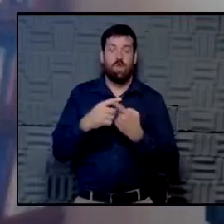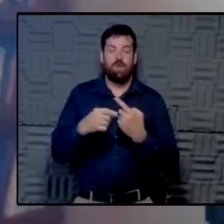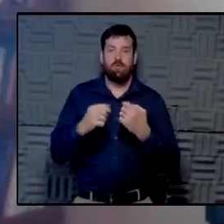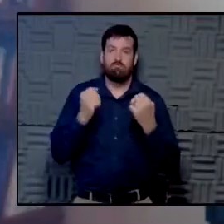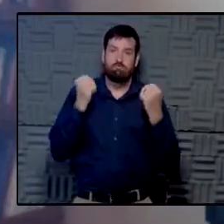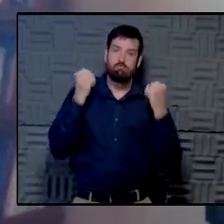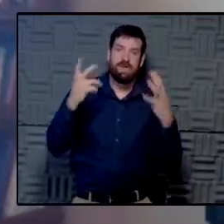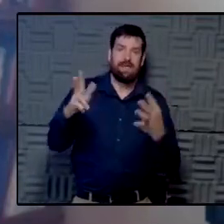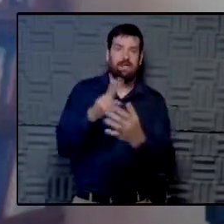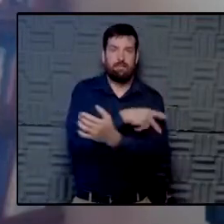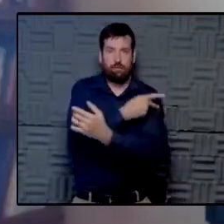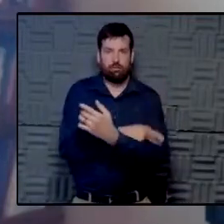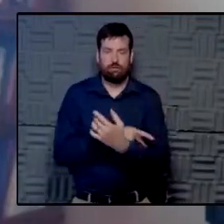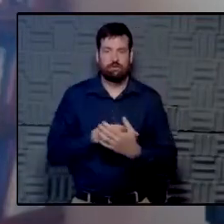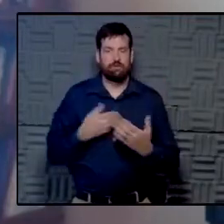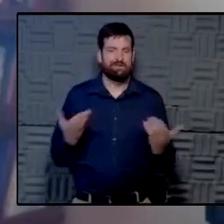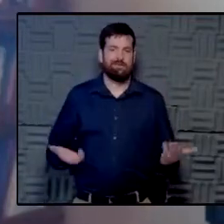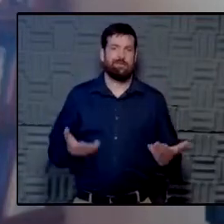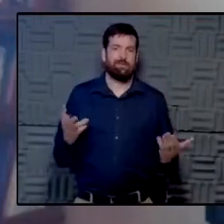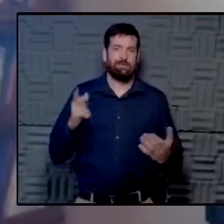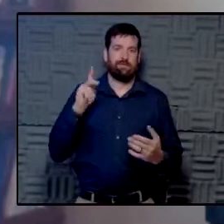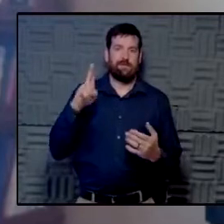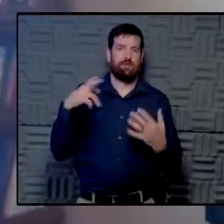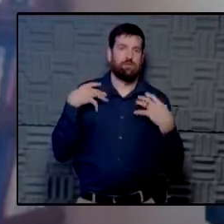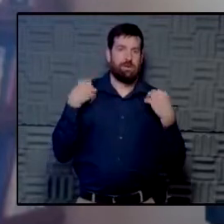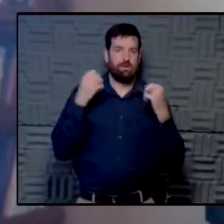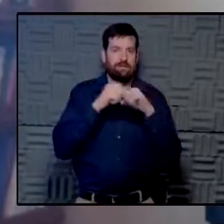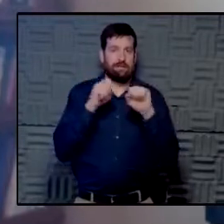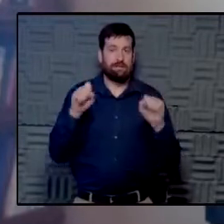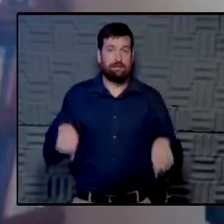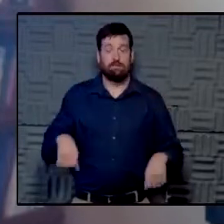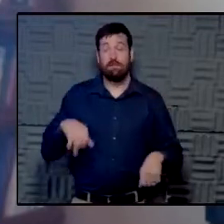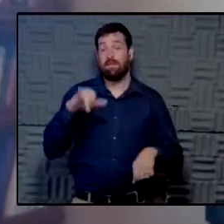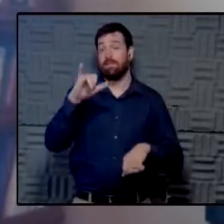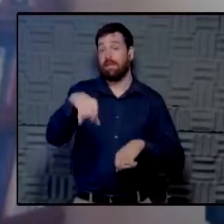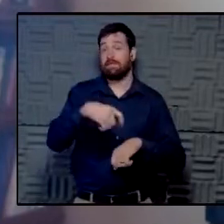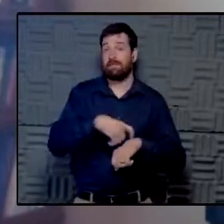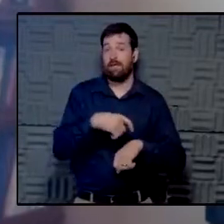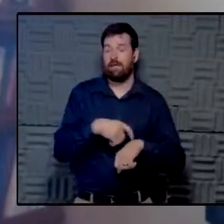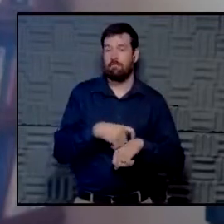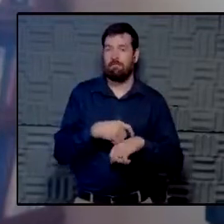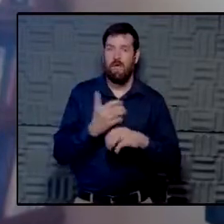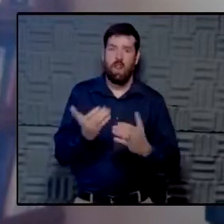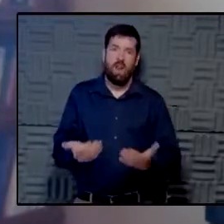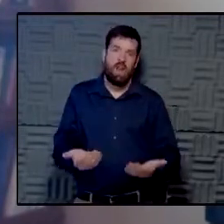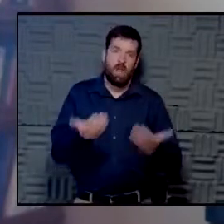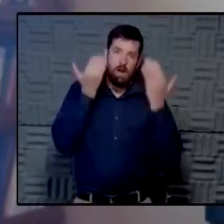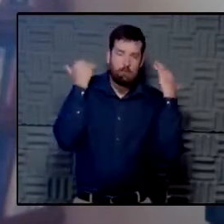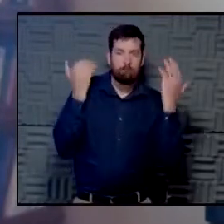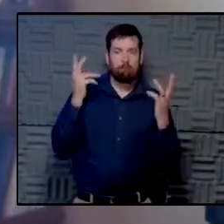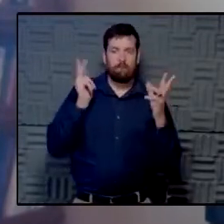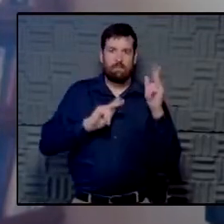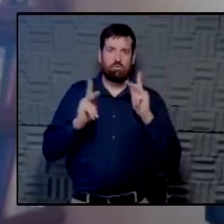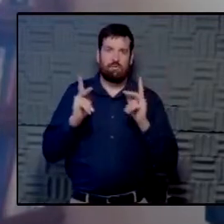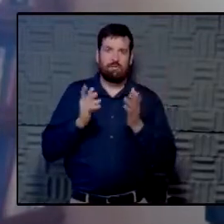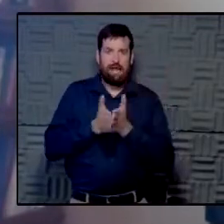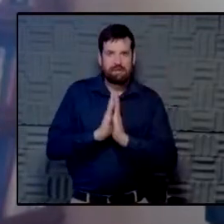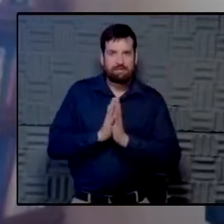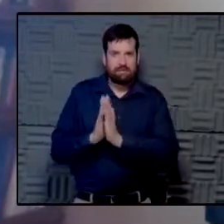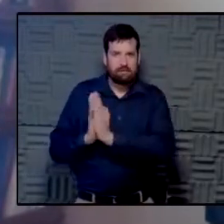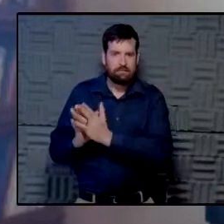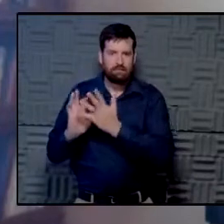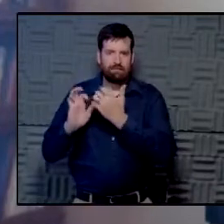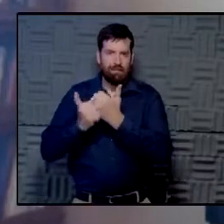patients there at the University of Kansas Health System, and how at that time when you were so inundated that people were asking about how